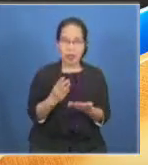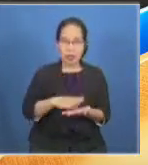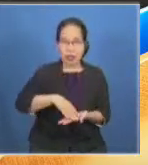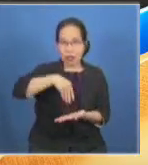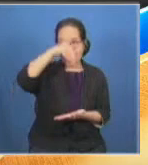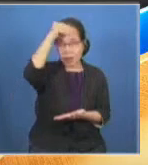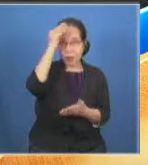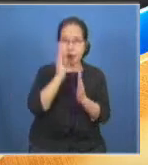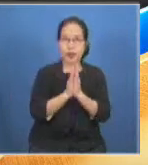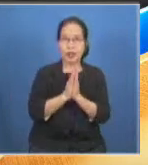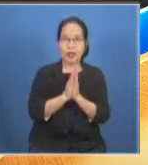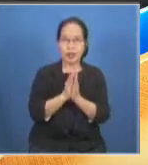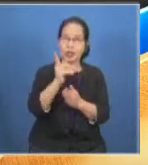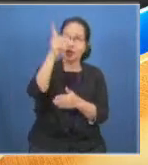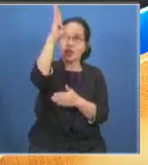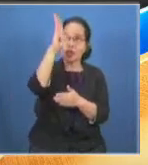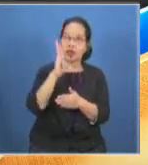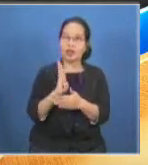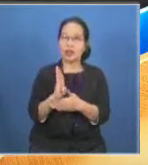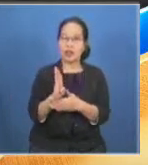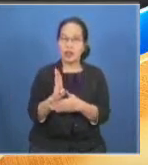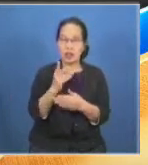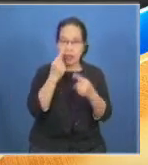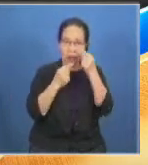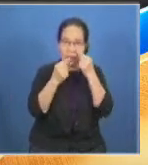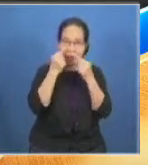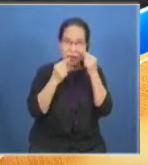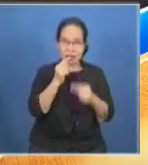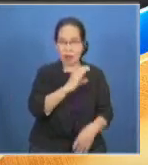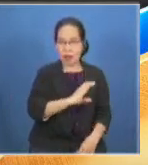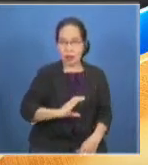even though he's a son, he learned to